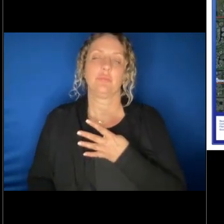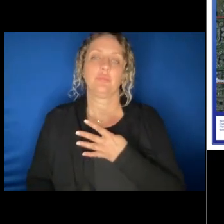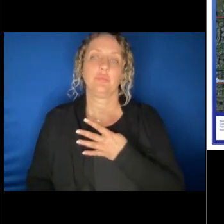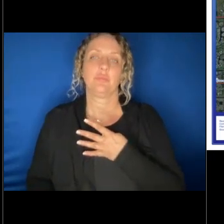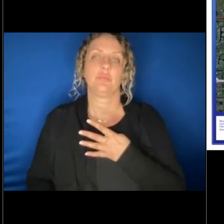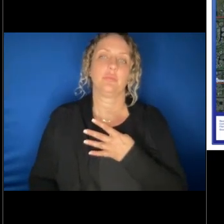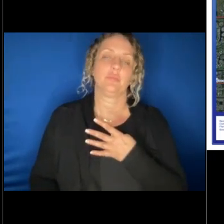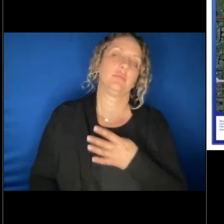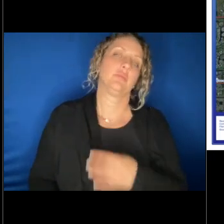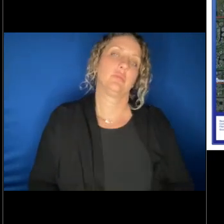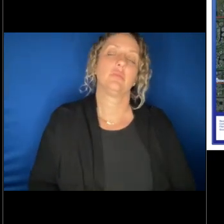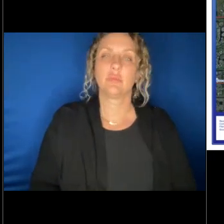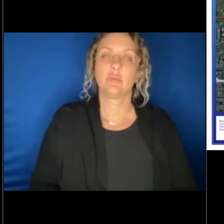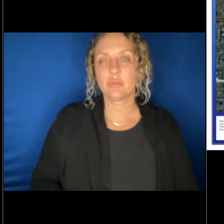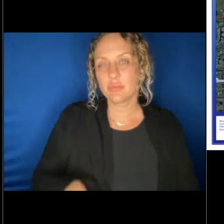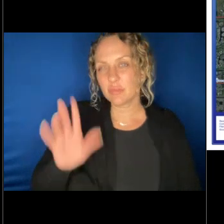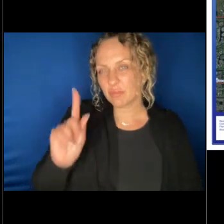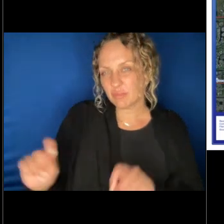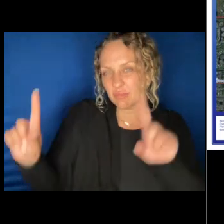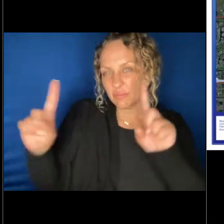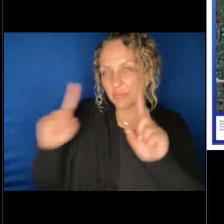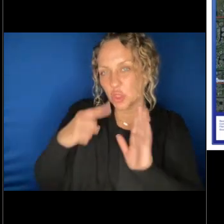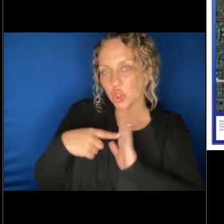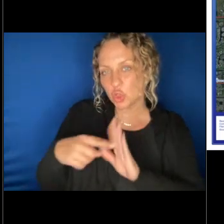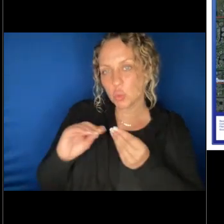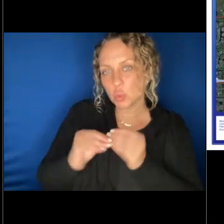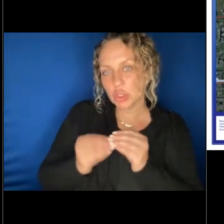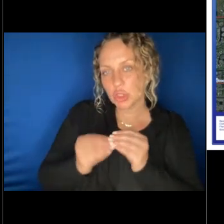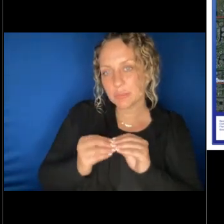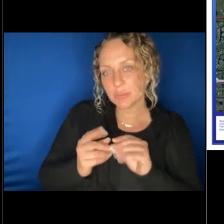Oh, can you bring up that slide where it shows the numbers, the difference?